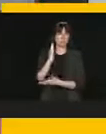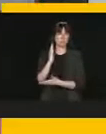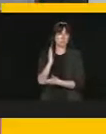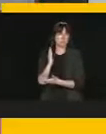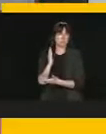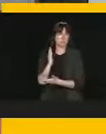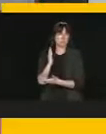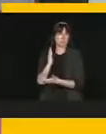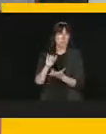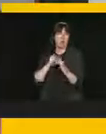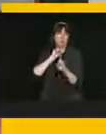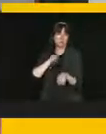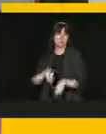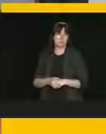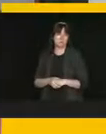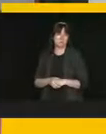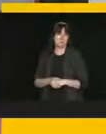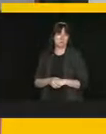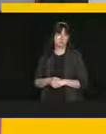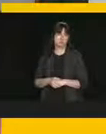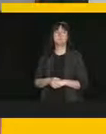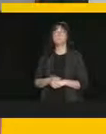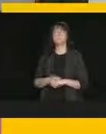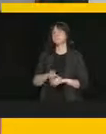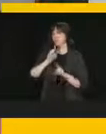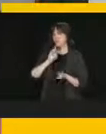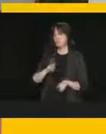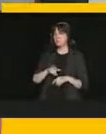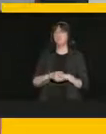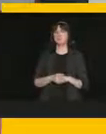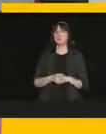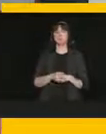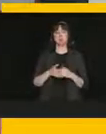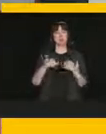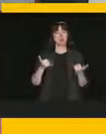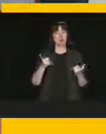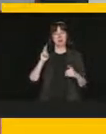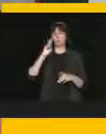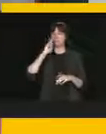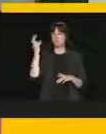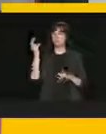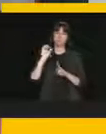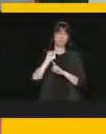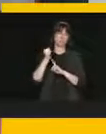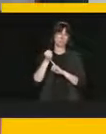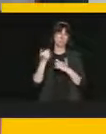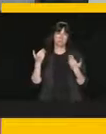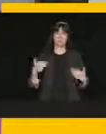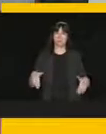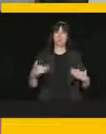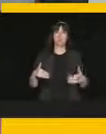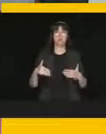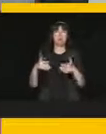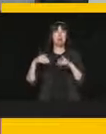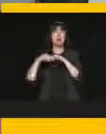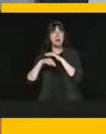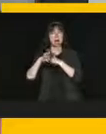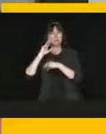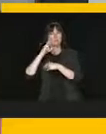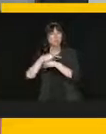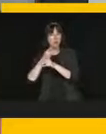do you think justifies it, and what do you say to them? Well, we are in an unprecedented situation where access